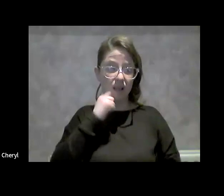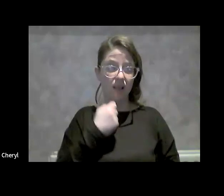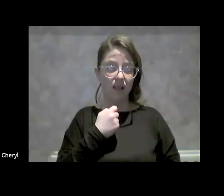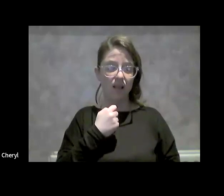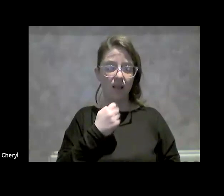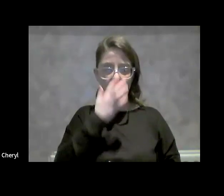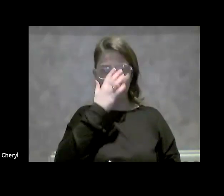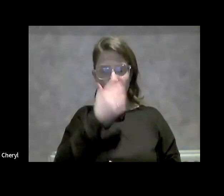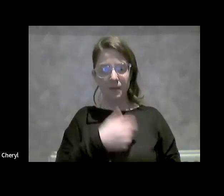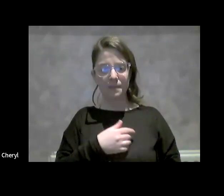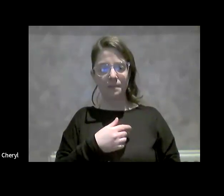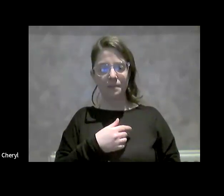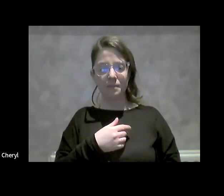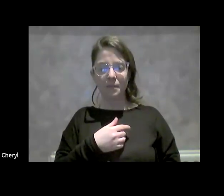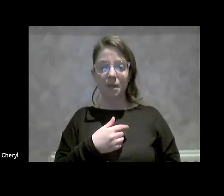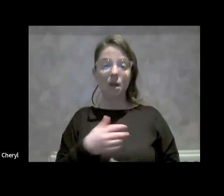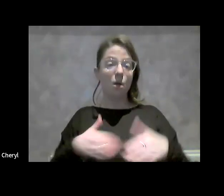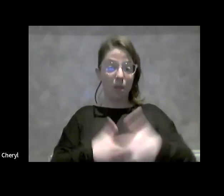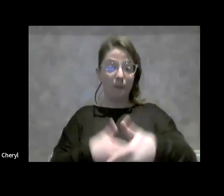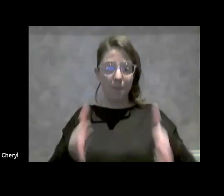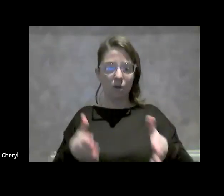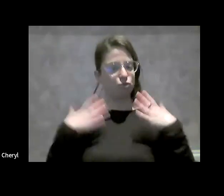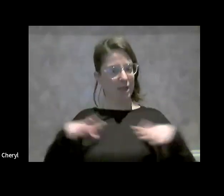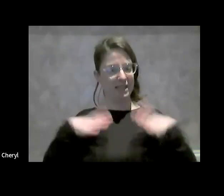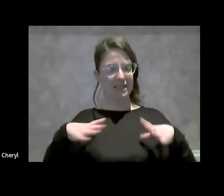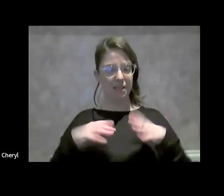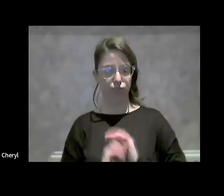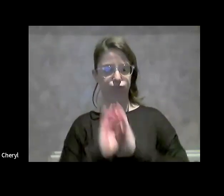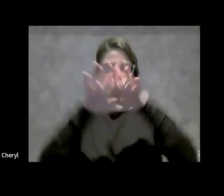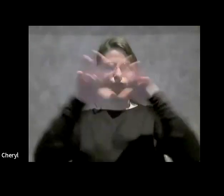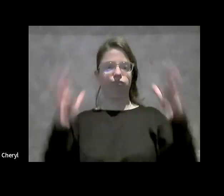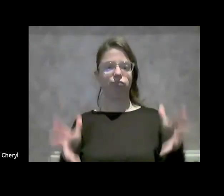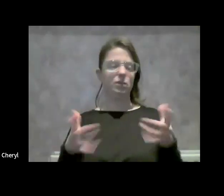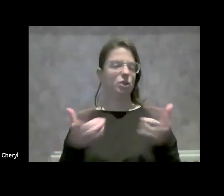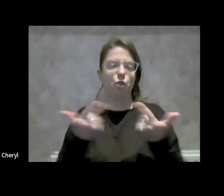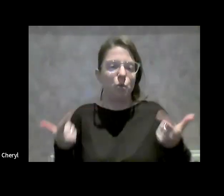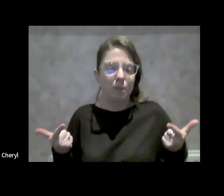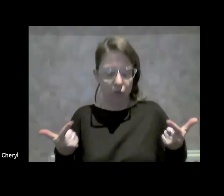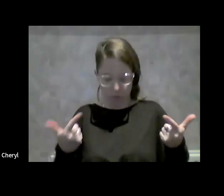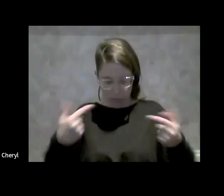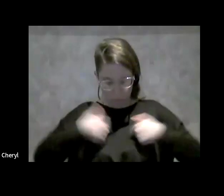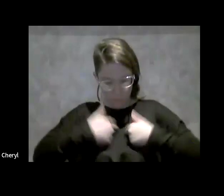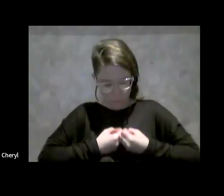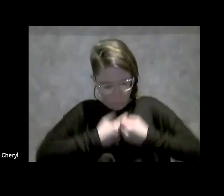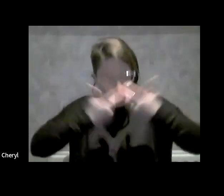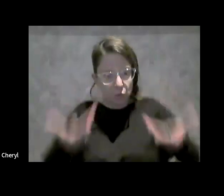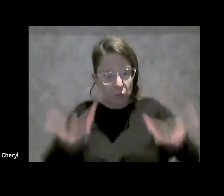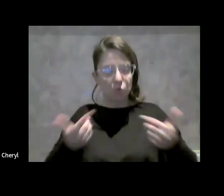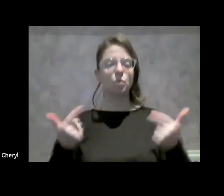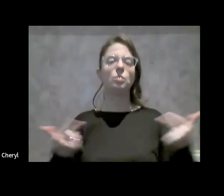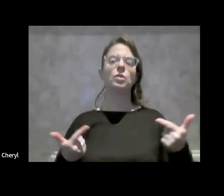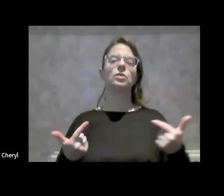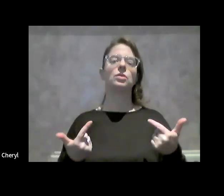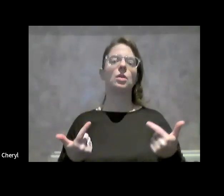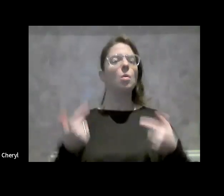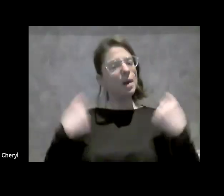we're one too many clothes for a dressy up box, and we don't like to count time in a clockwise direction, but rather let time